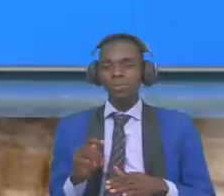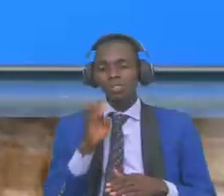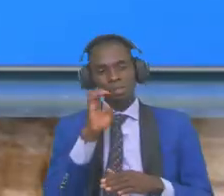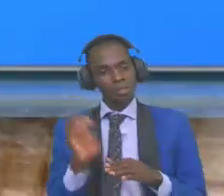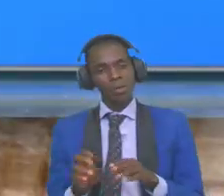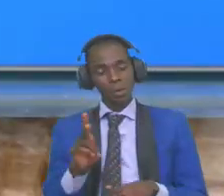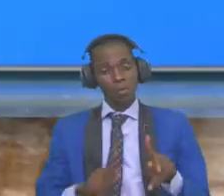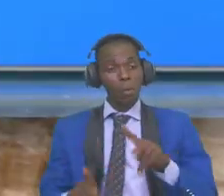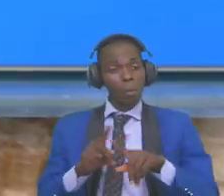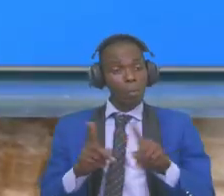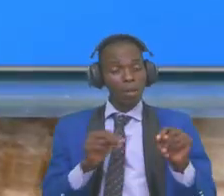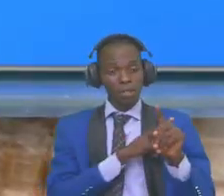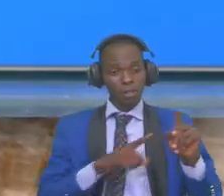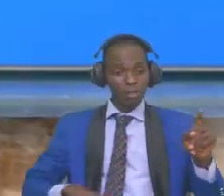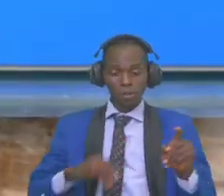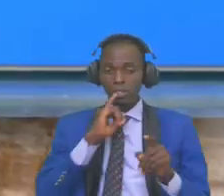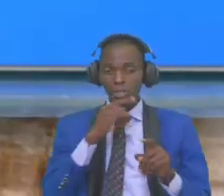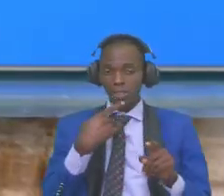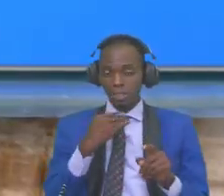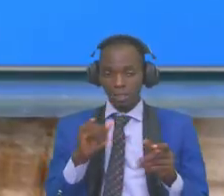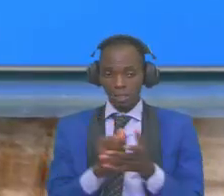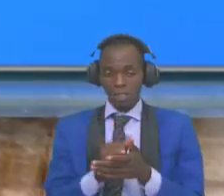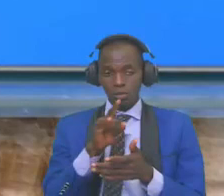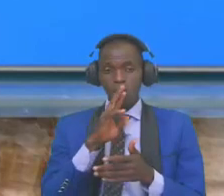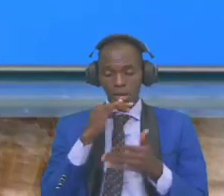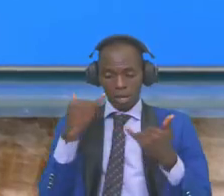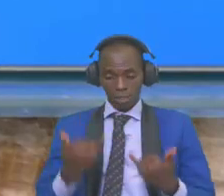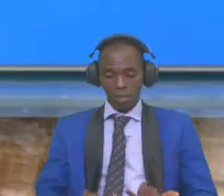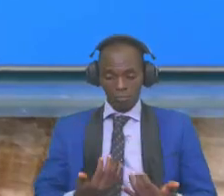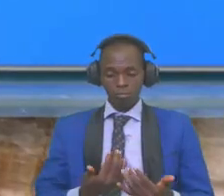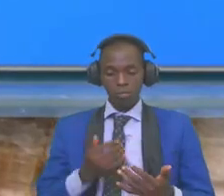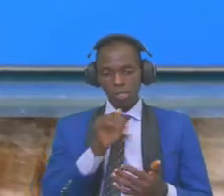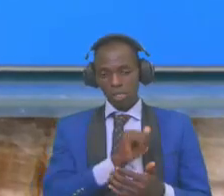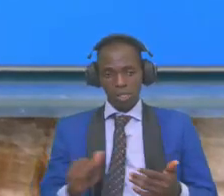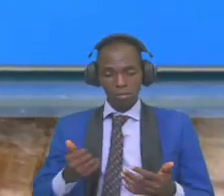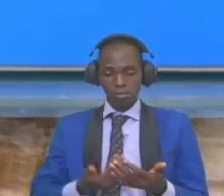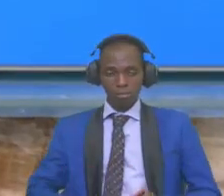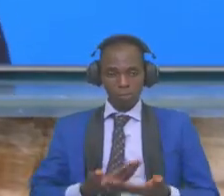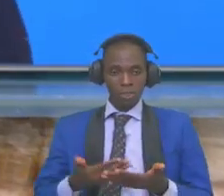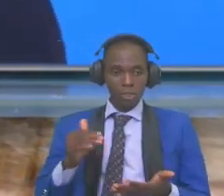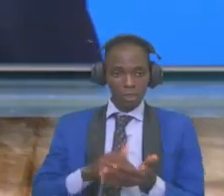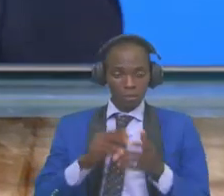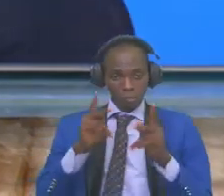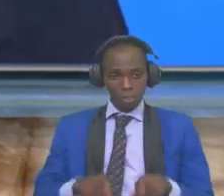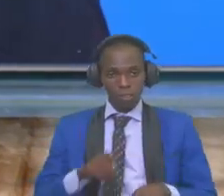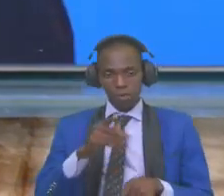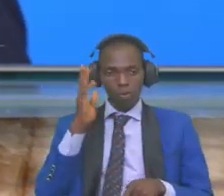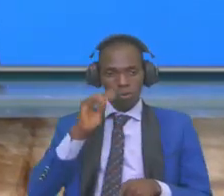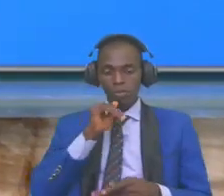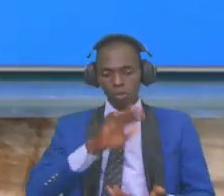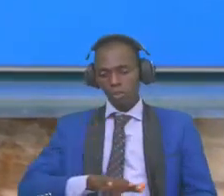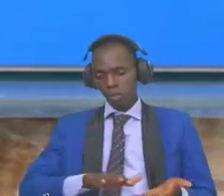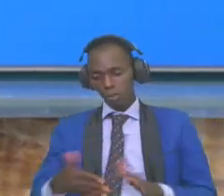is saying that now you are a believer, you are a child of God, you will not die in